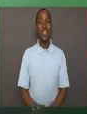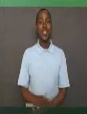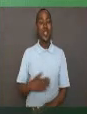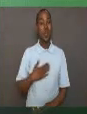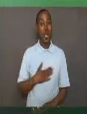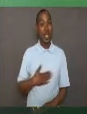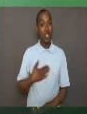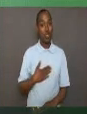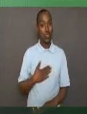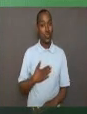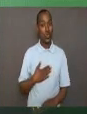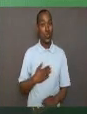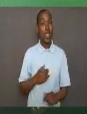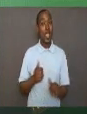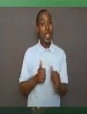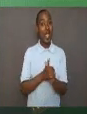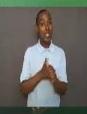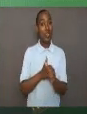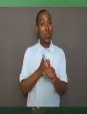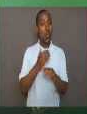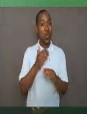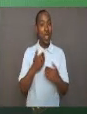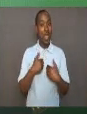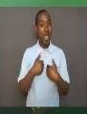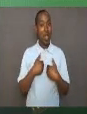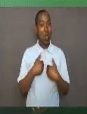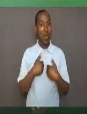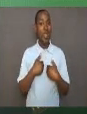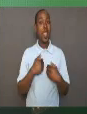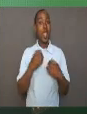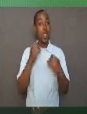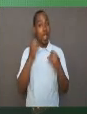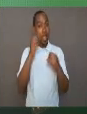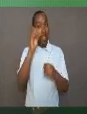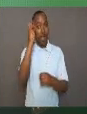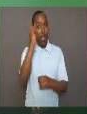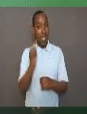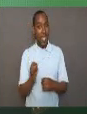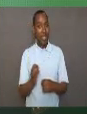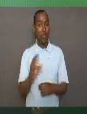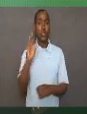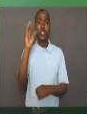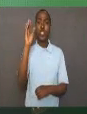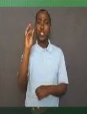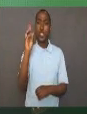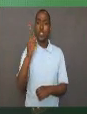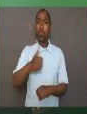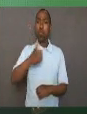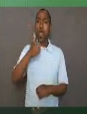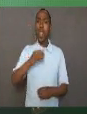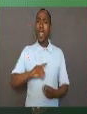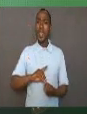Please label the following diagram with the 6 main organs of the digestive